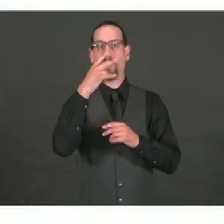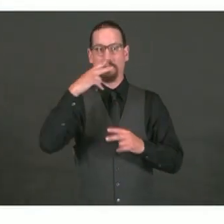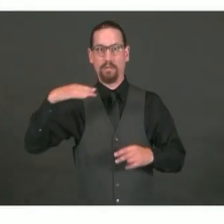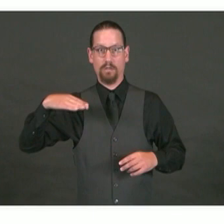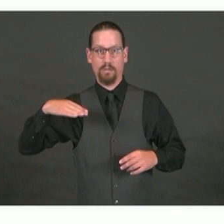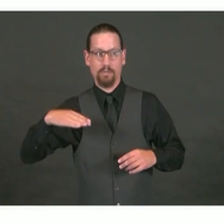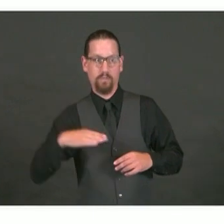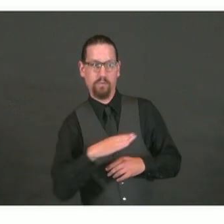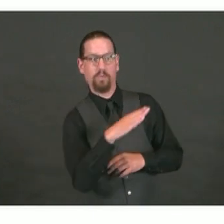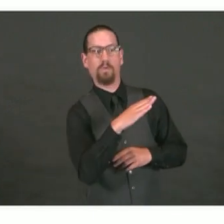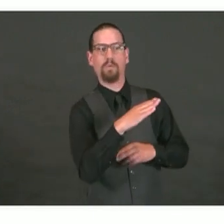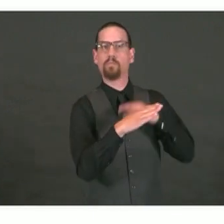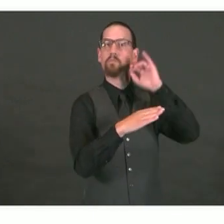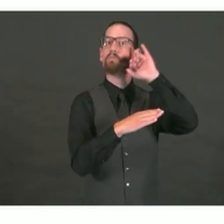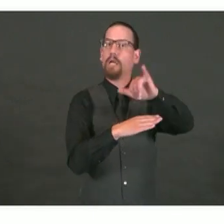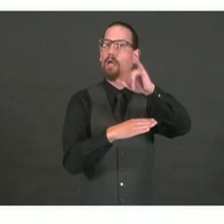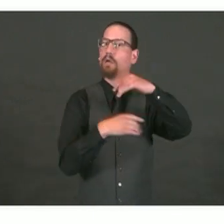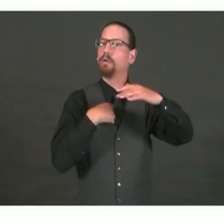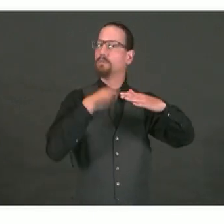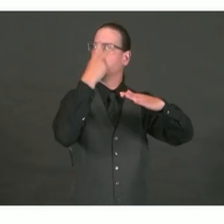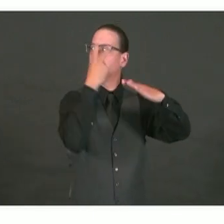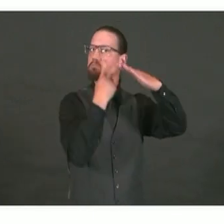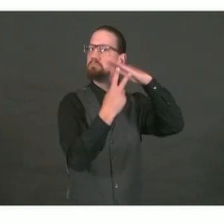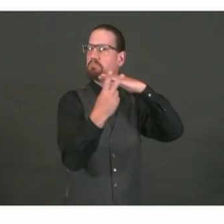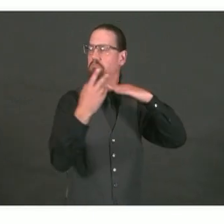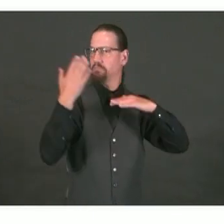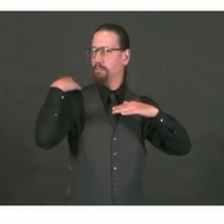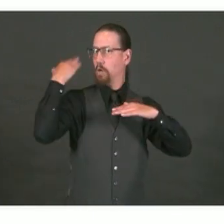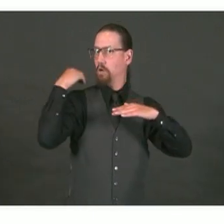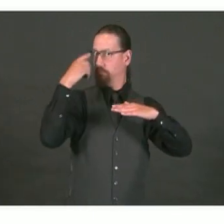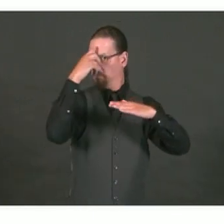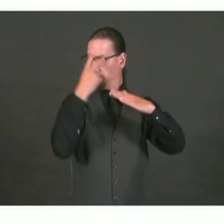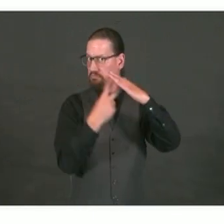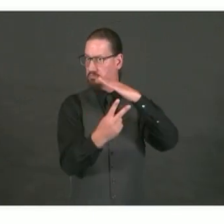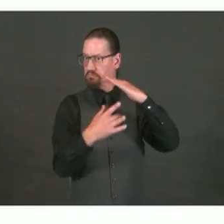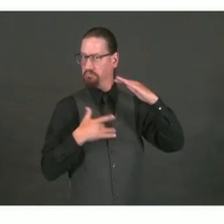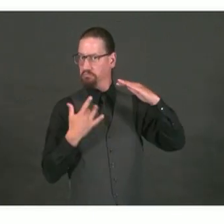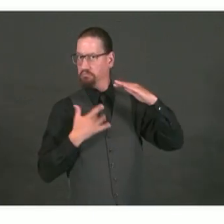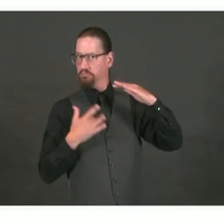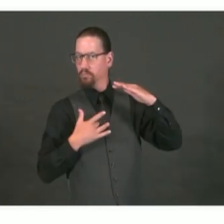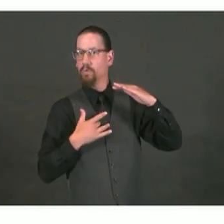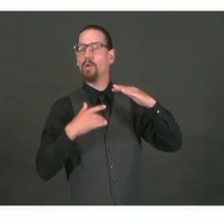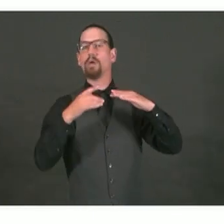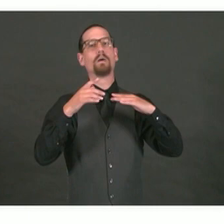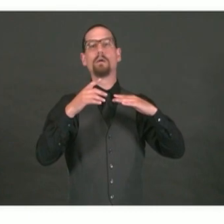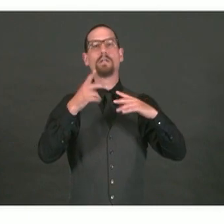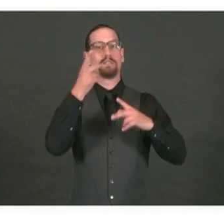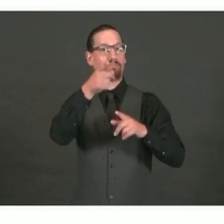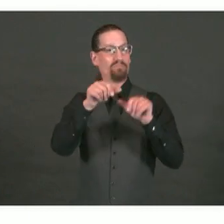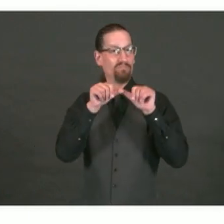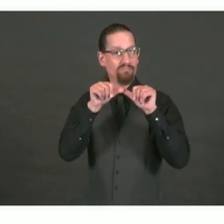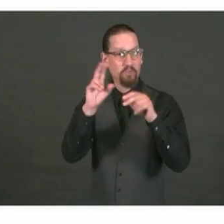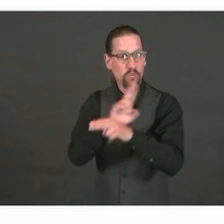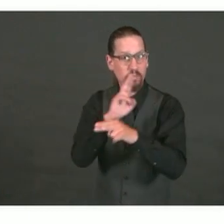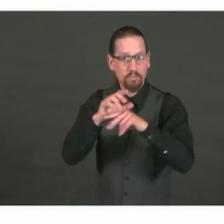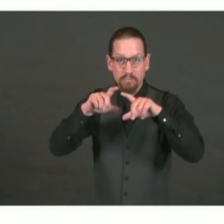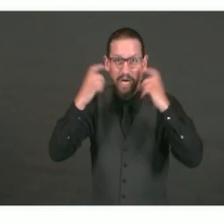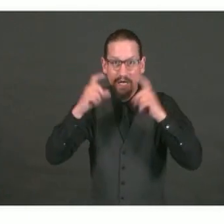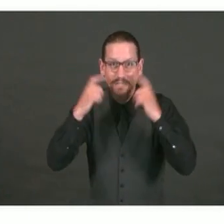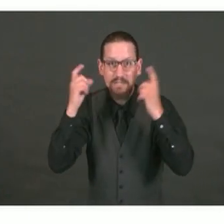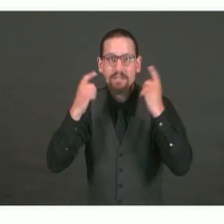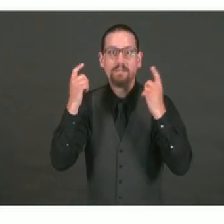do what we're doing, social distancing, mask wearing, keeping your social circles small,